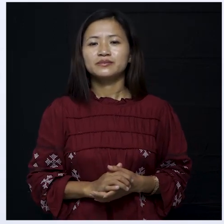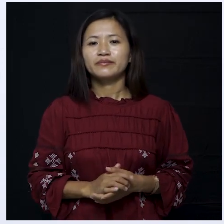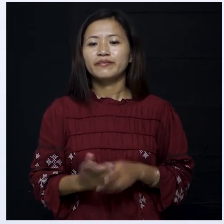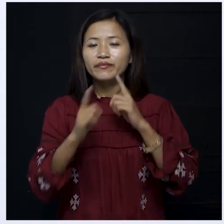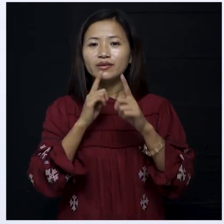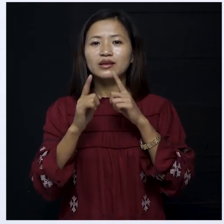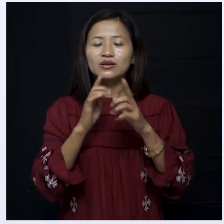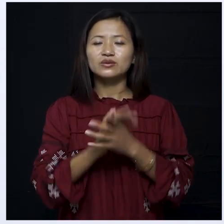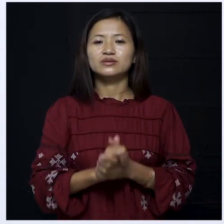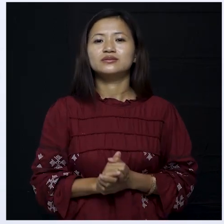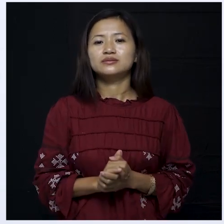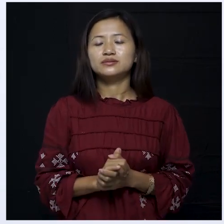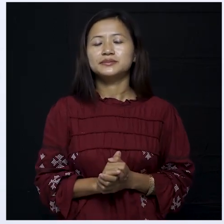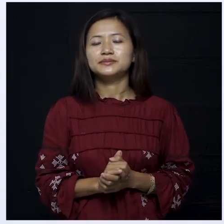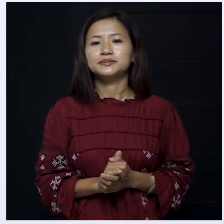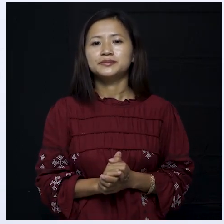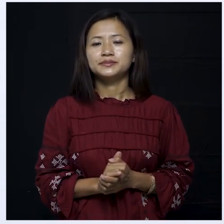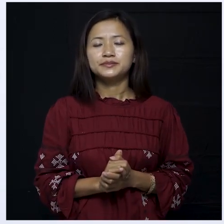talking